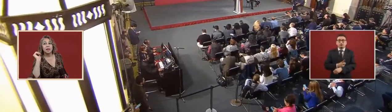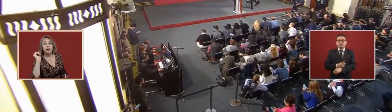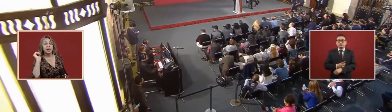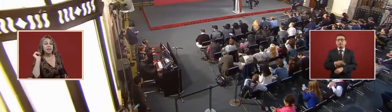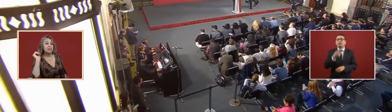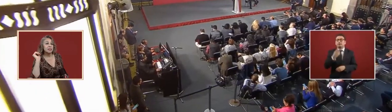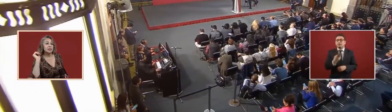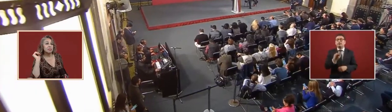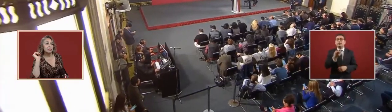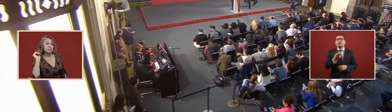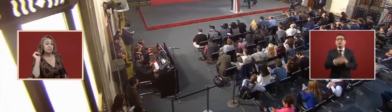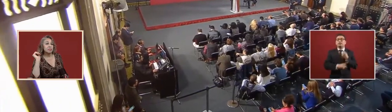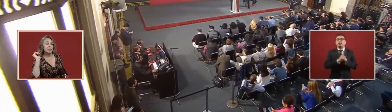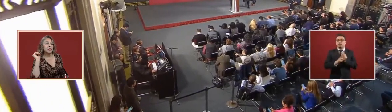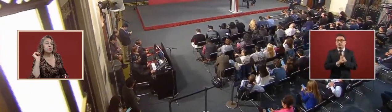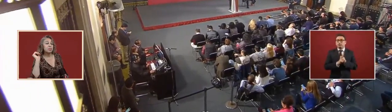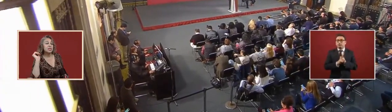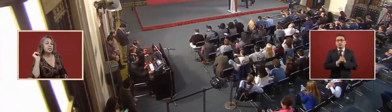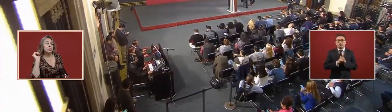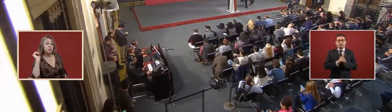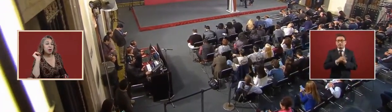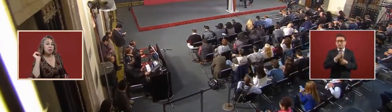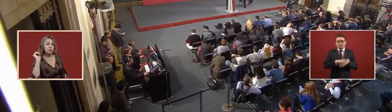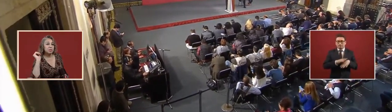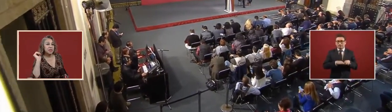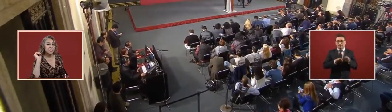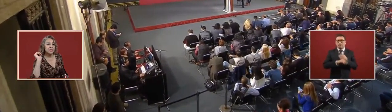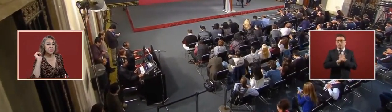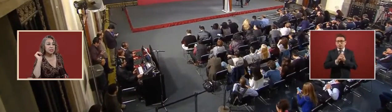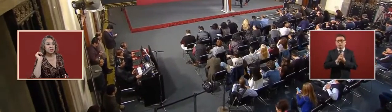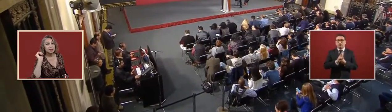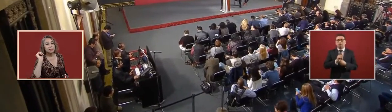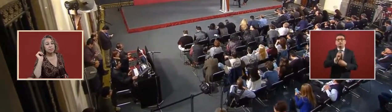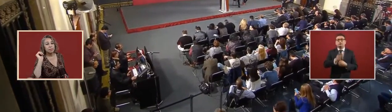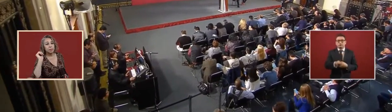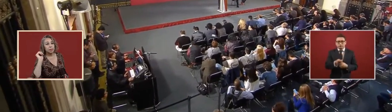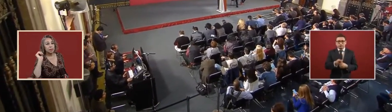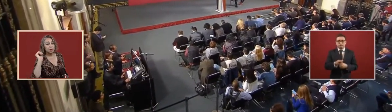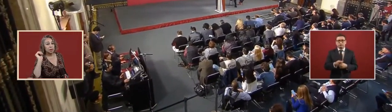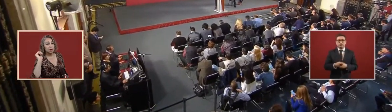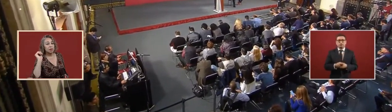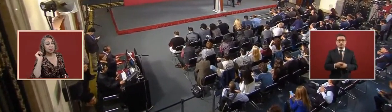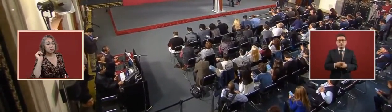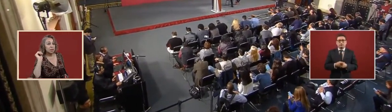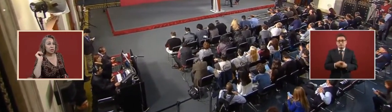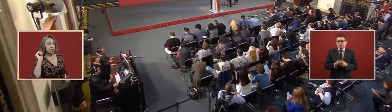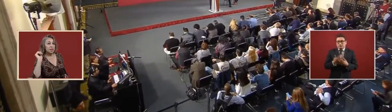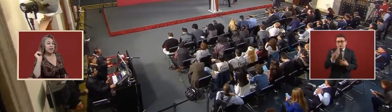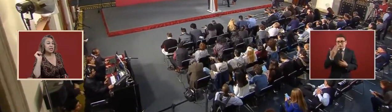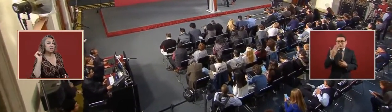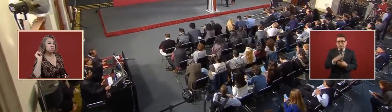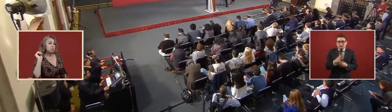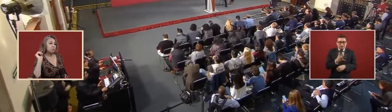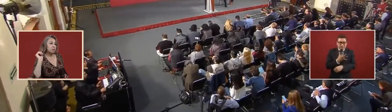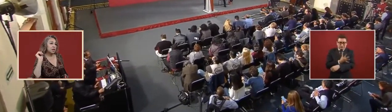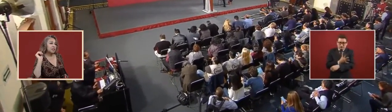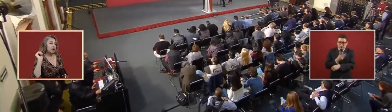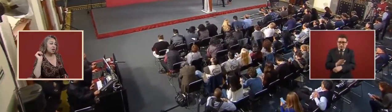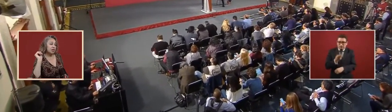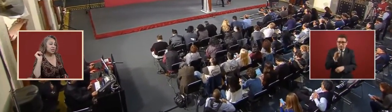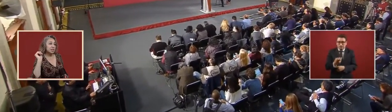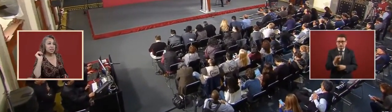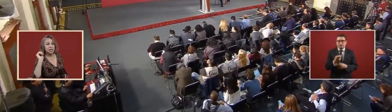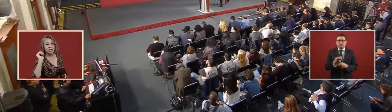problema principal. The principal problem o sea, is. El asunto básico es la honestidad.